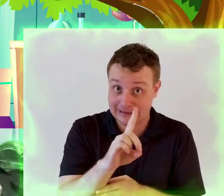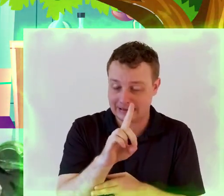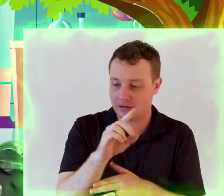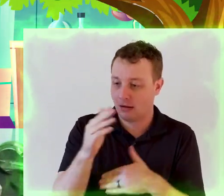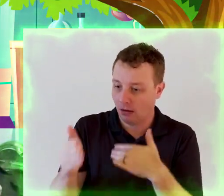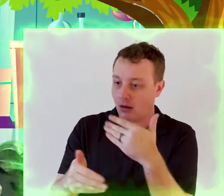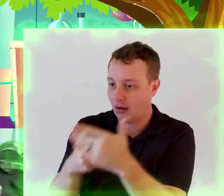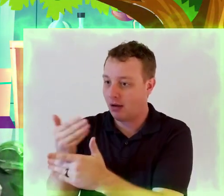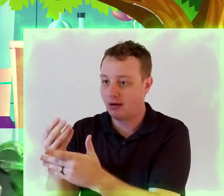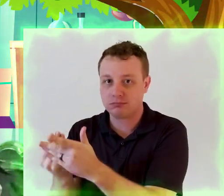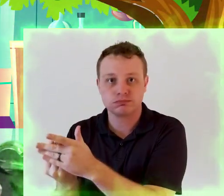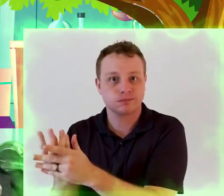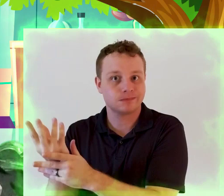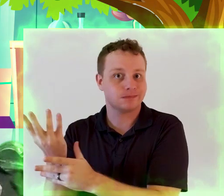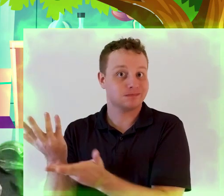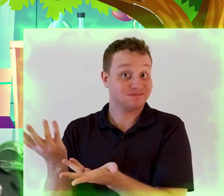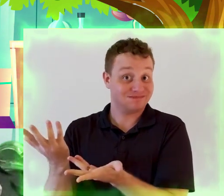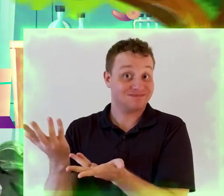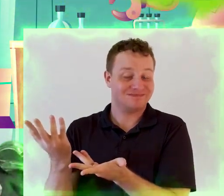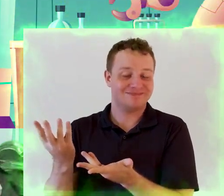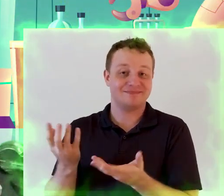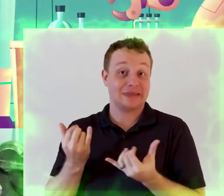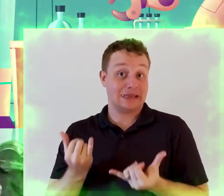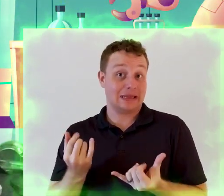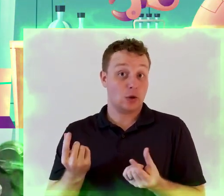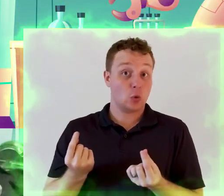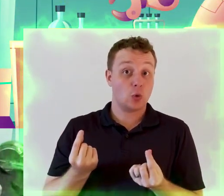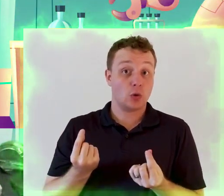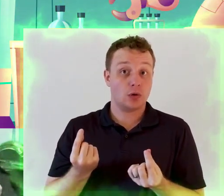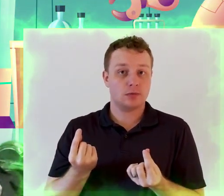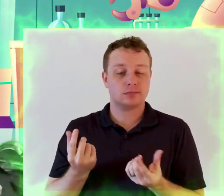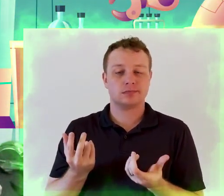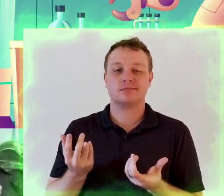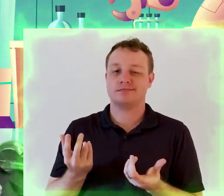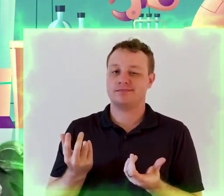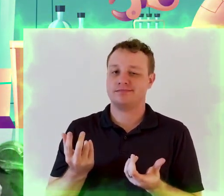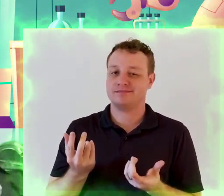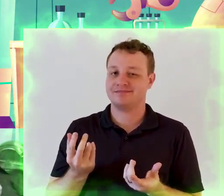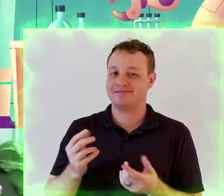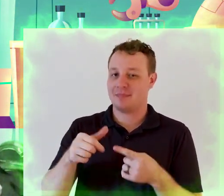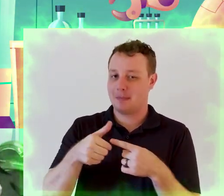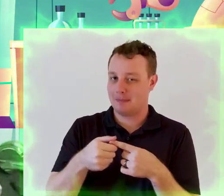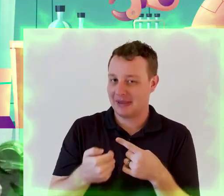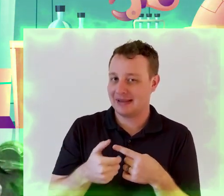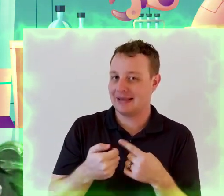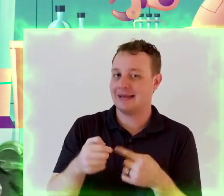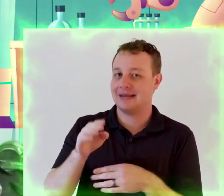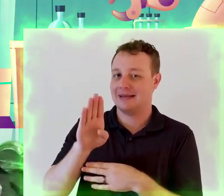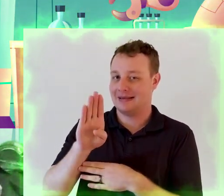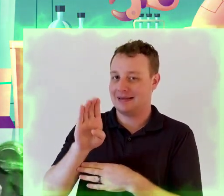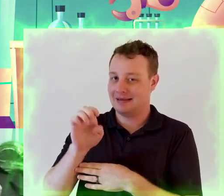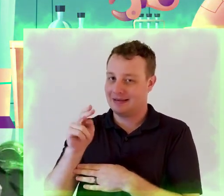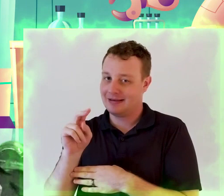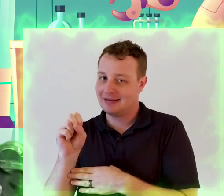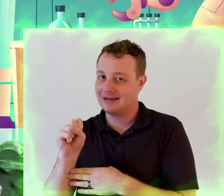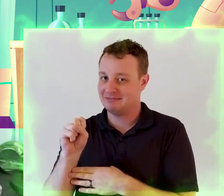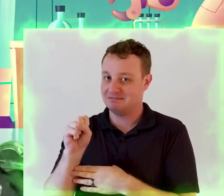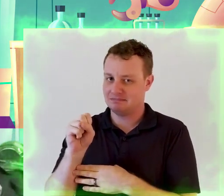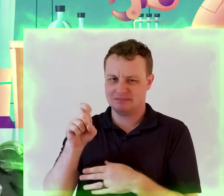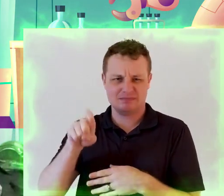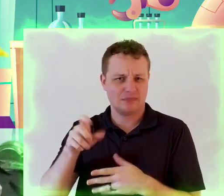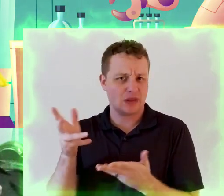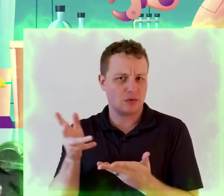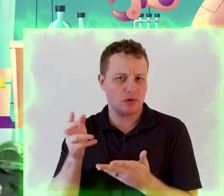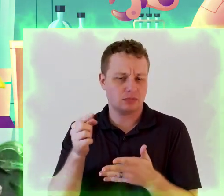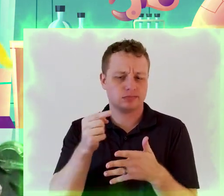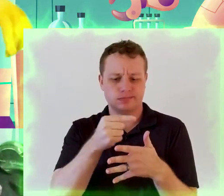plant. So we're going to learn with today's experiment, you guessed it, beans. You're going to need only a few things from the